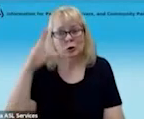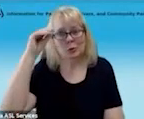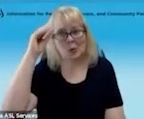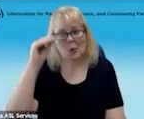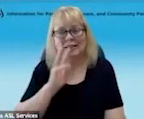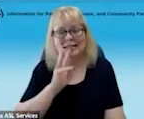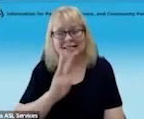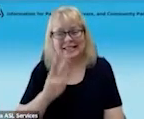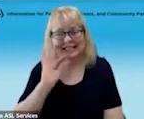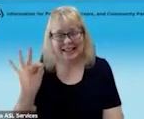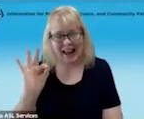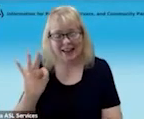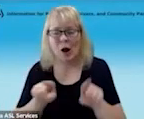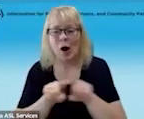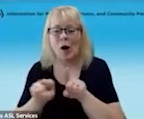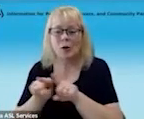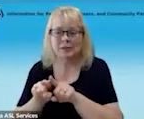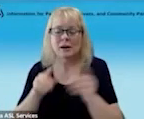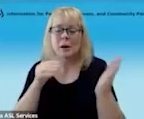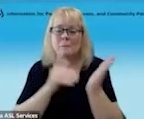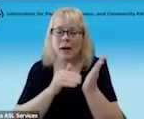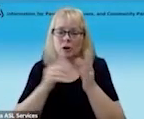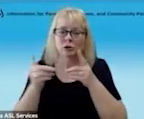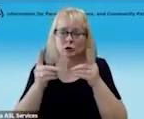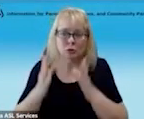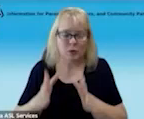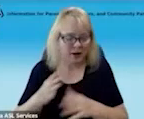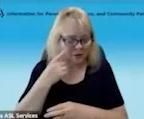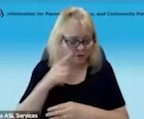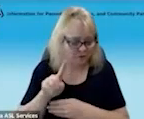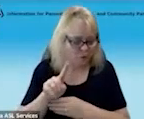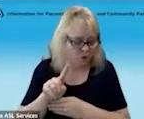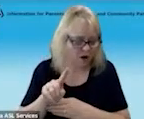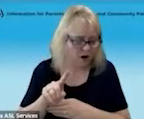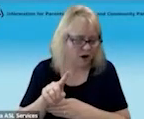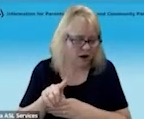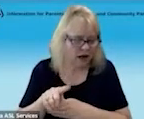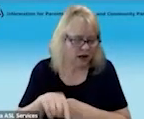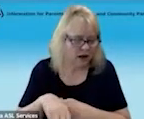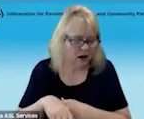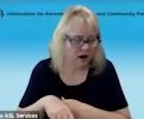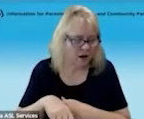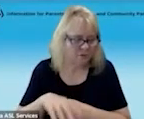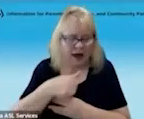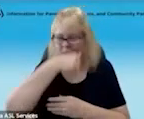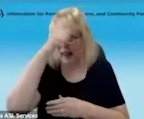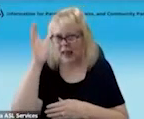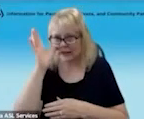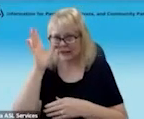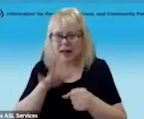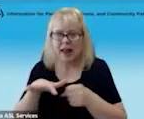Hi there, Amy Hatcher here. I am a pediatrician as well as a mom to two incredible boys,